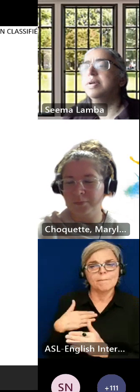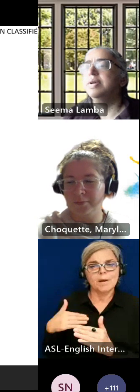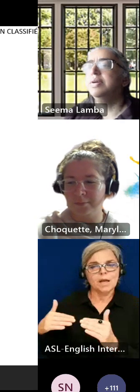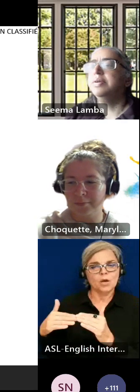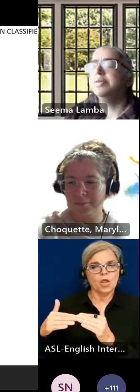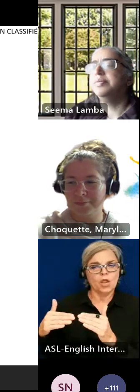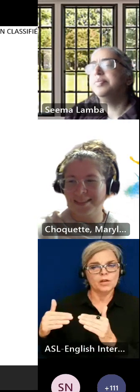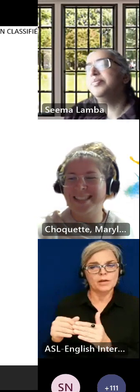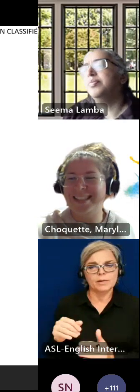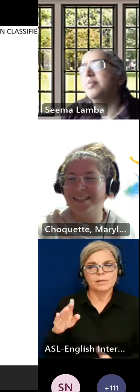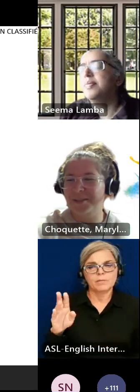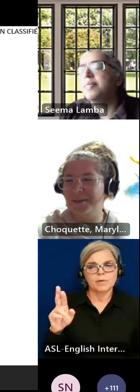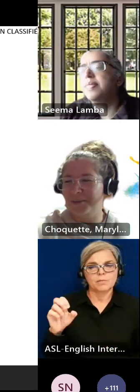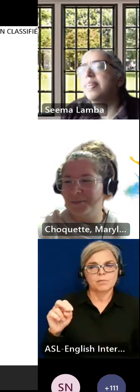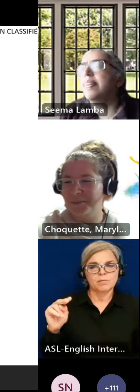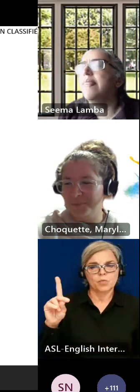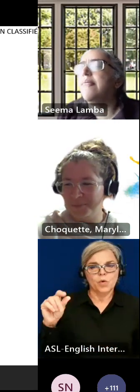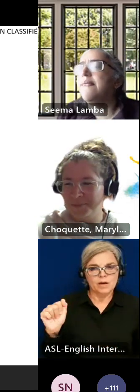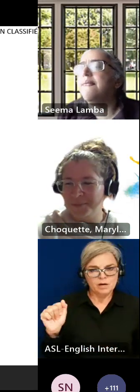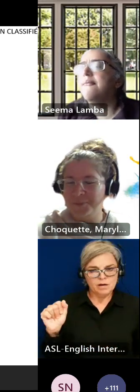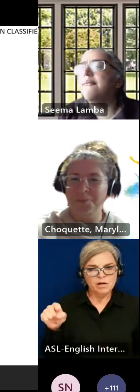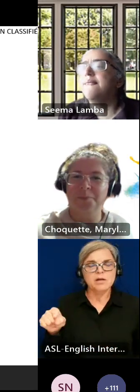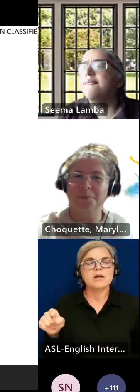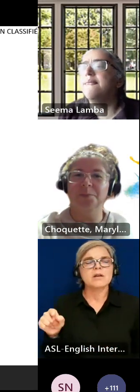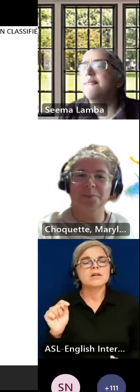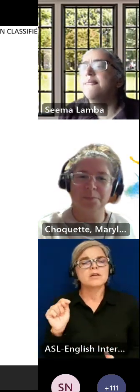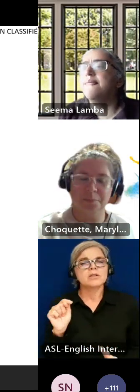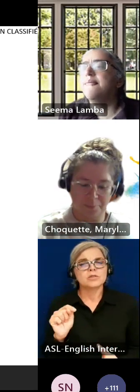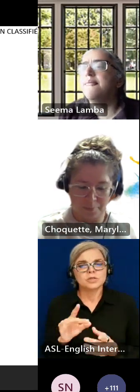It's long, but it makes a lot of sense.